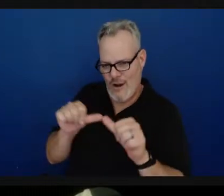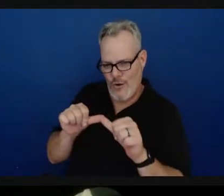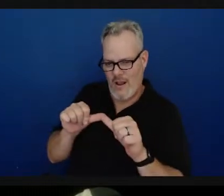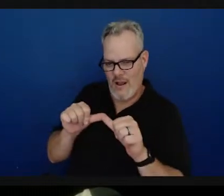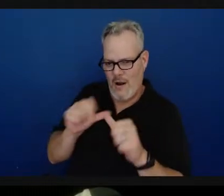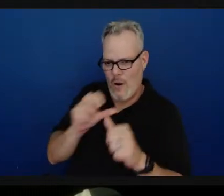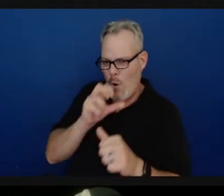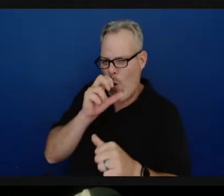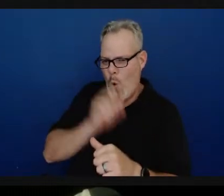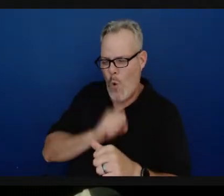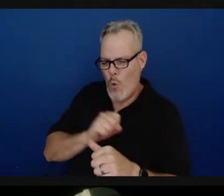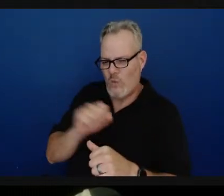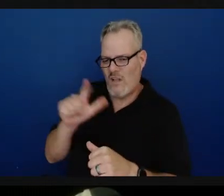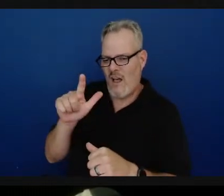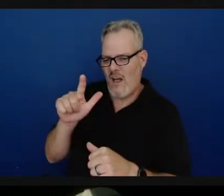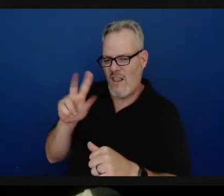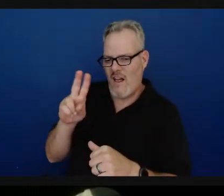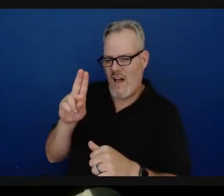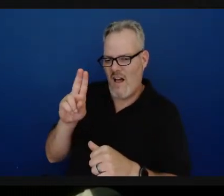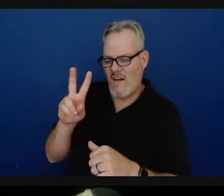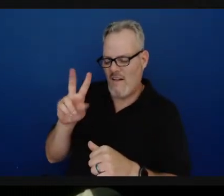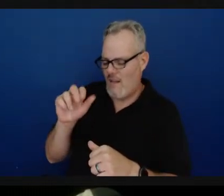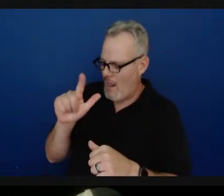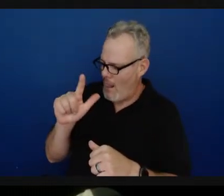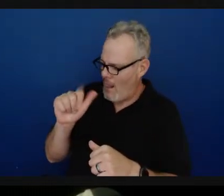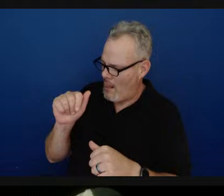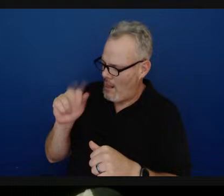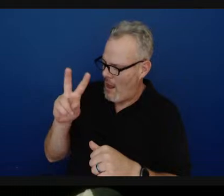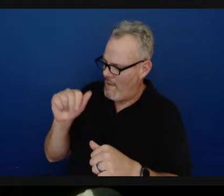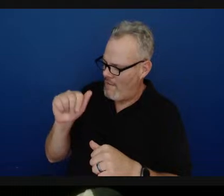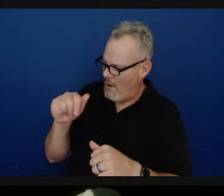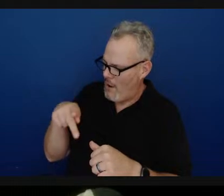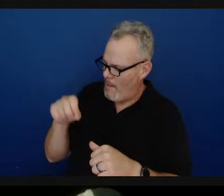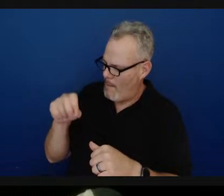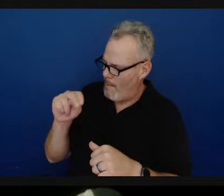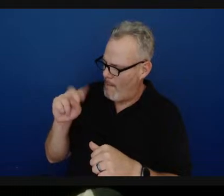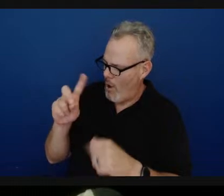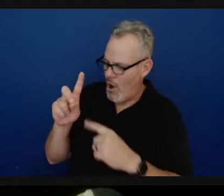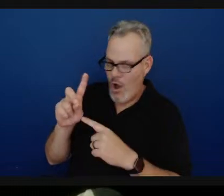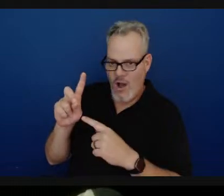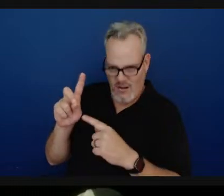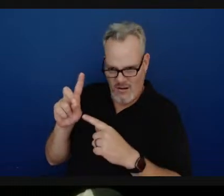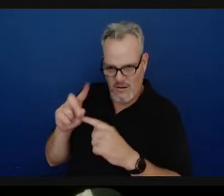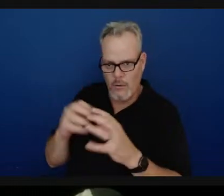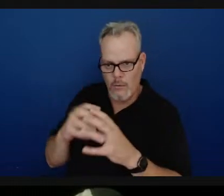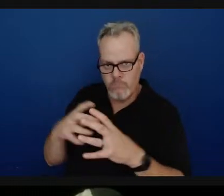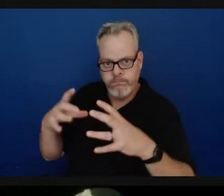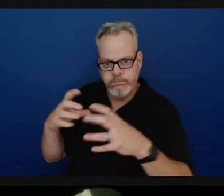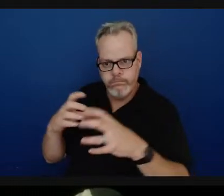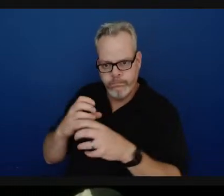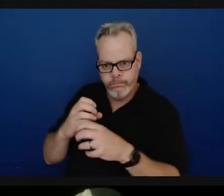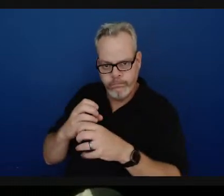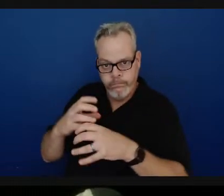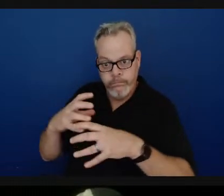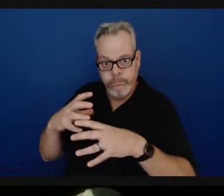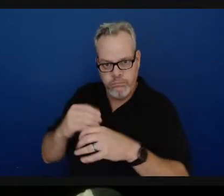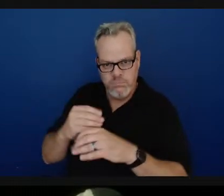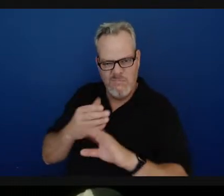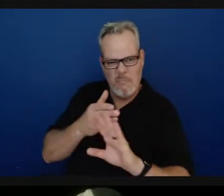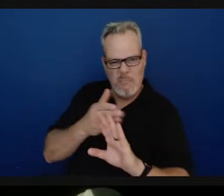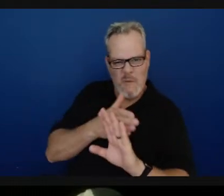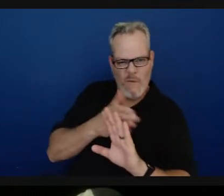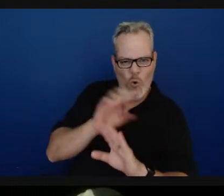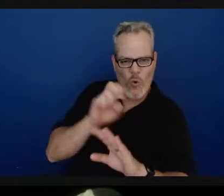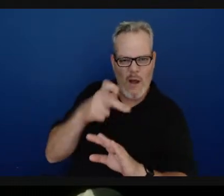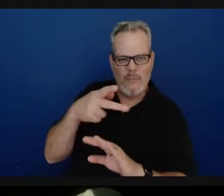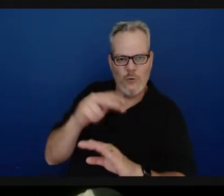old lava pond from previous eruptions, refilling from below here and subsiding during the pre-episode 4 build-up stages.